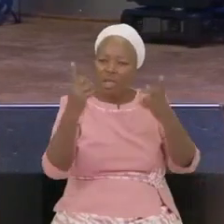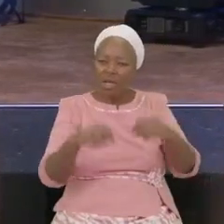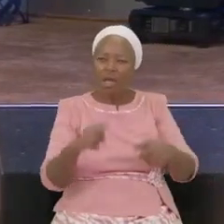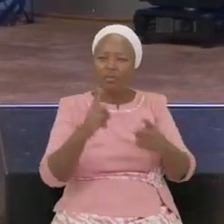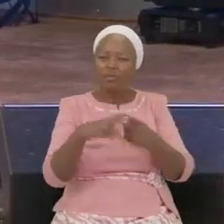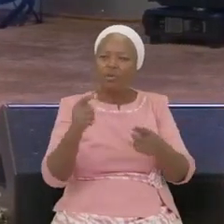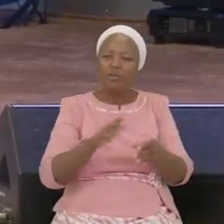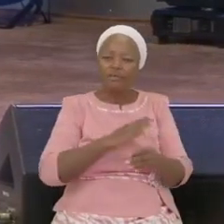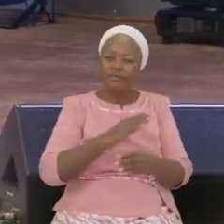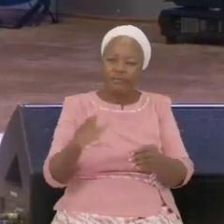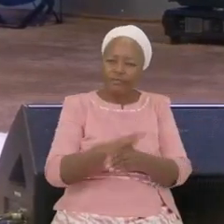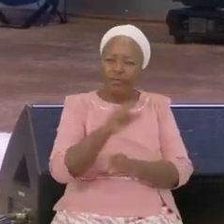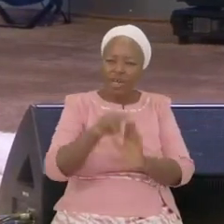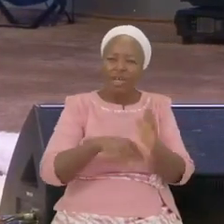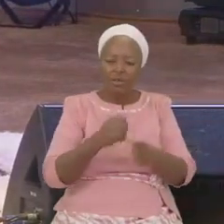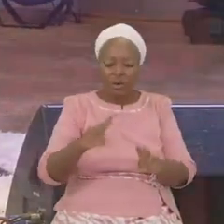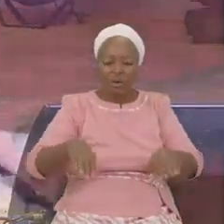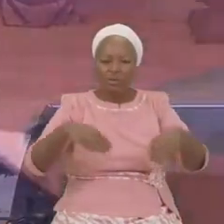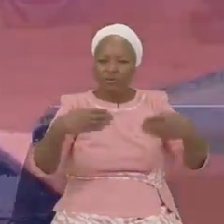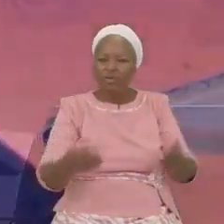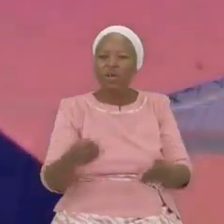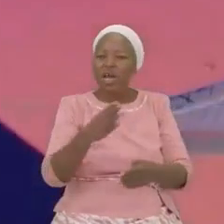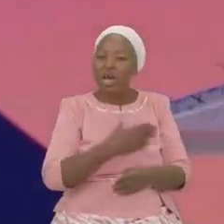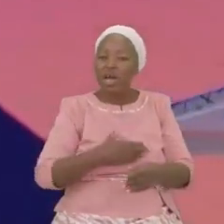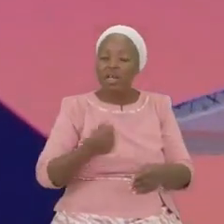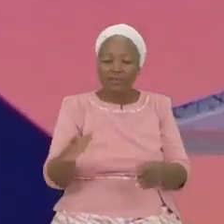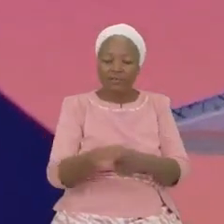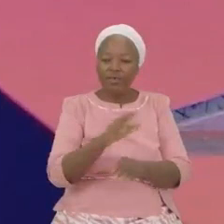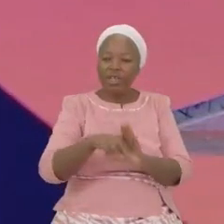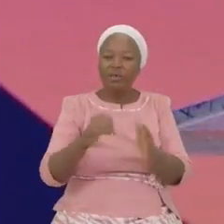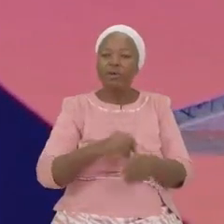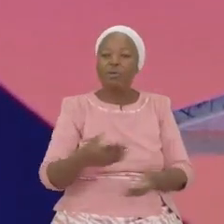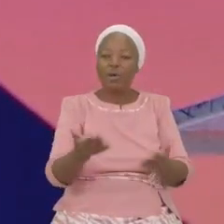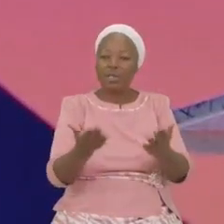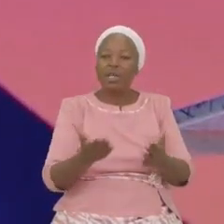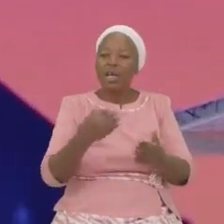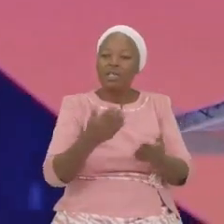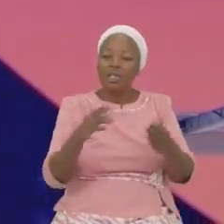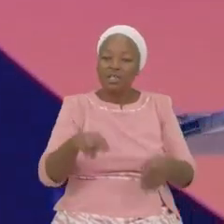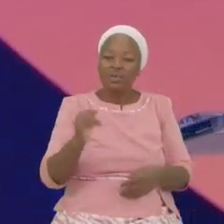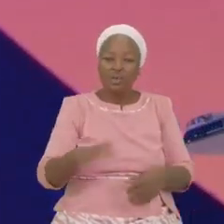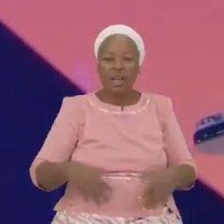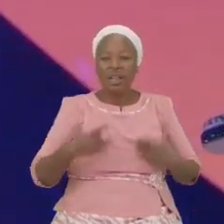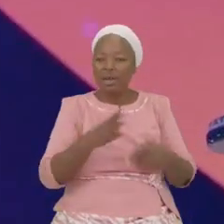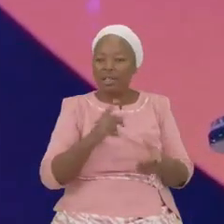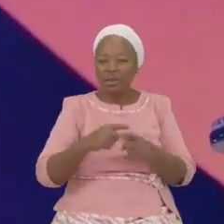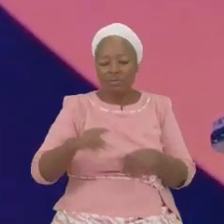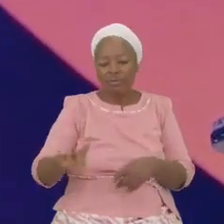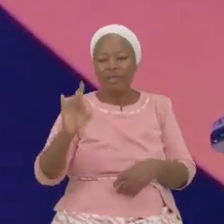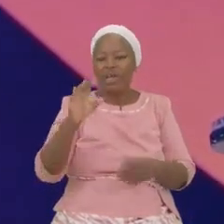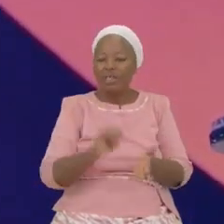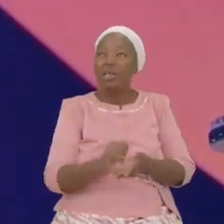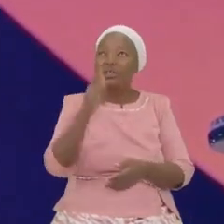the fullness of the provision, the fullness of our need being supplied, and we find that